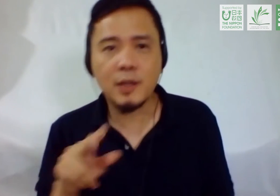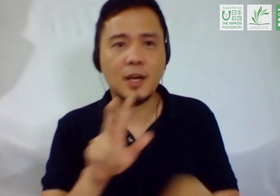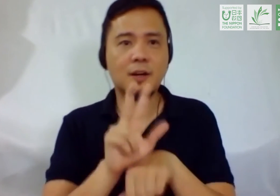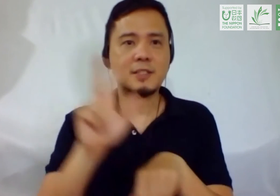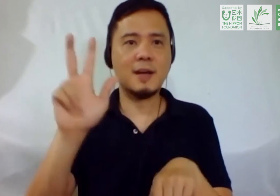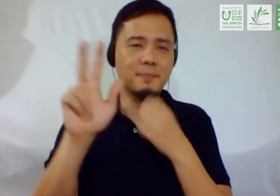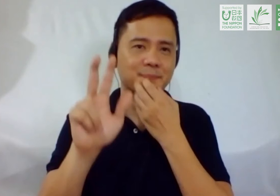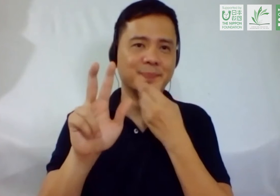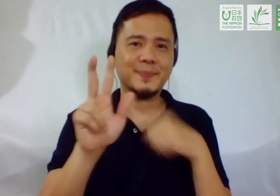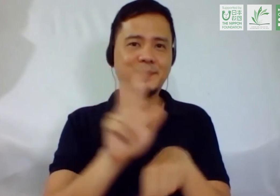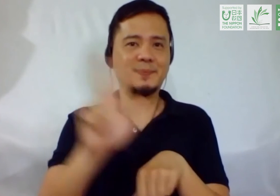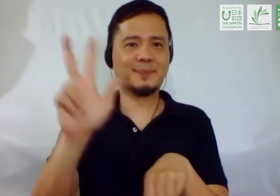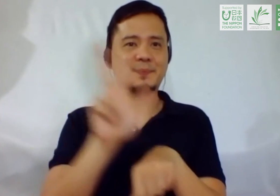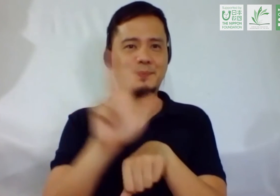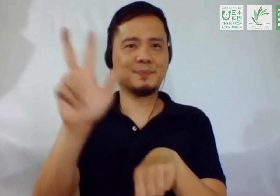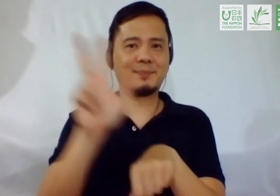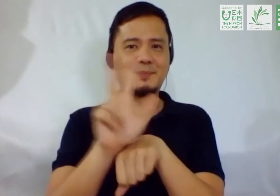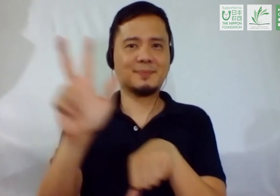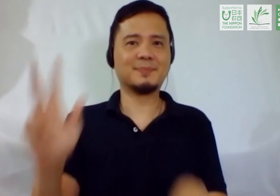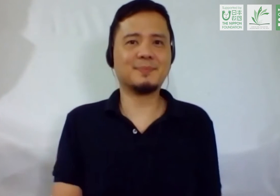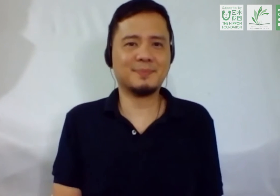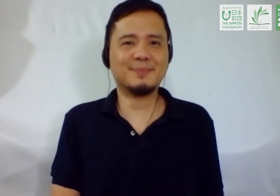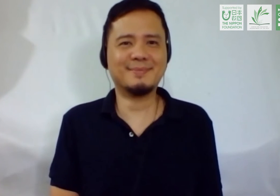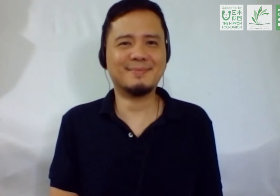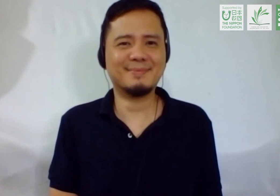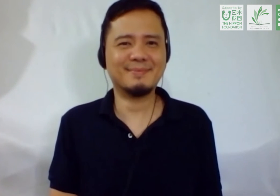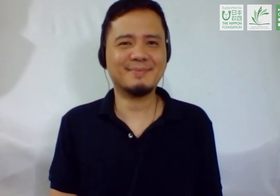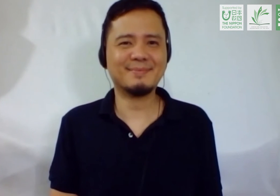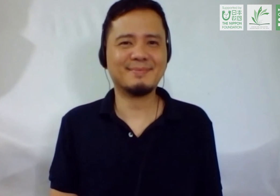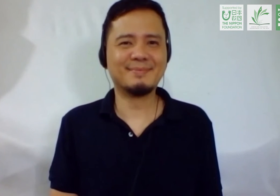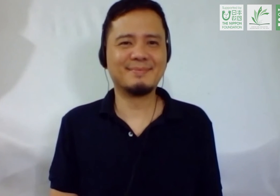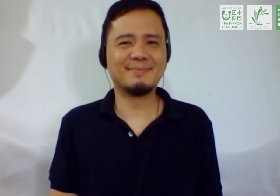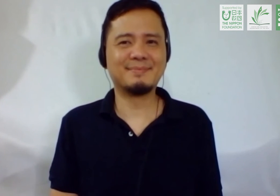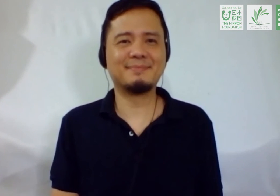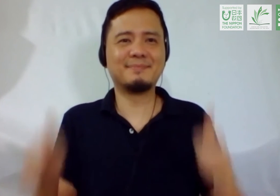3 o'clock our time? Sorry, 3 o'clock your time, yes. Sorry.